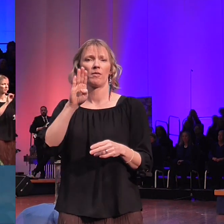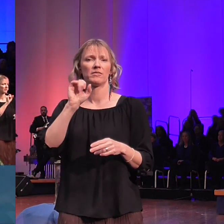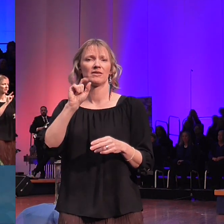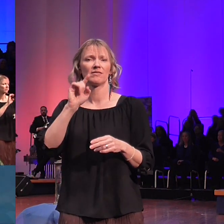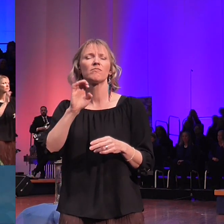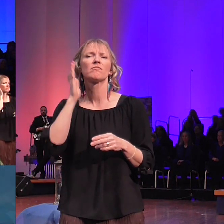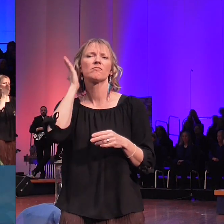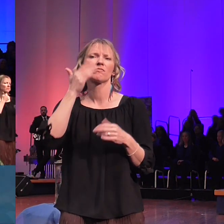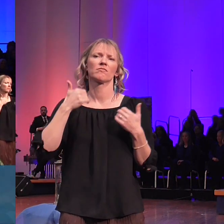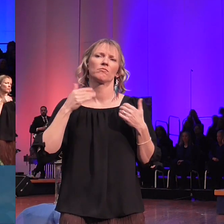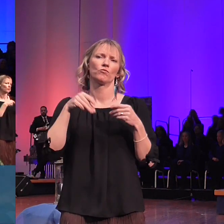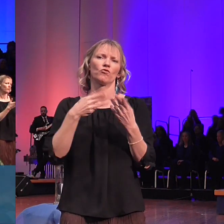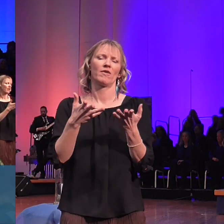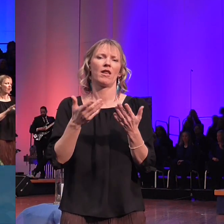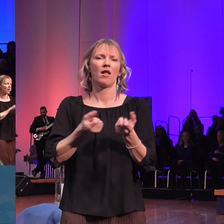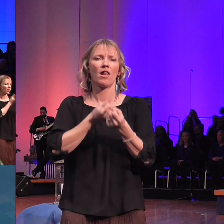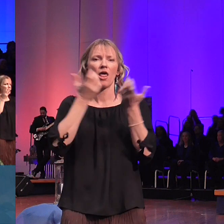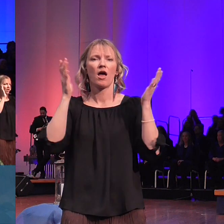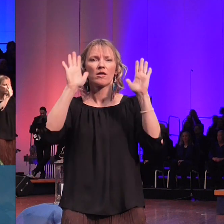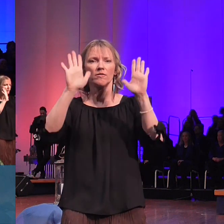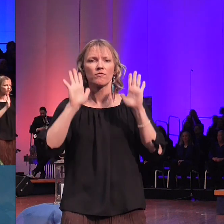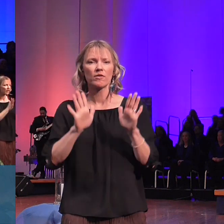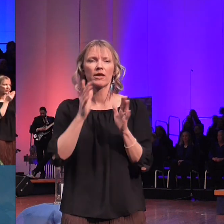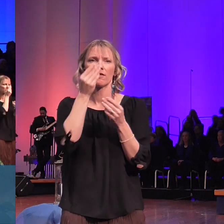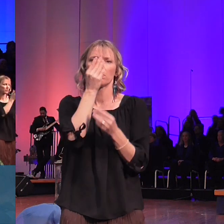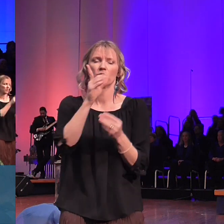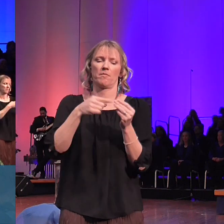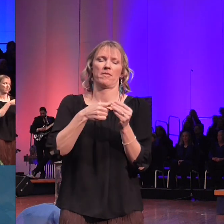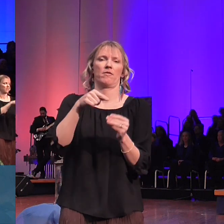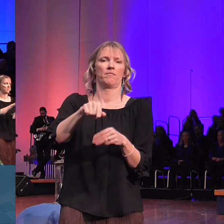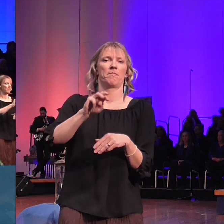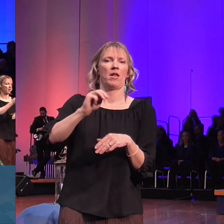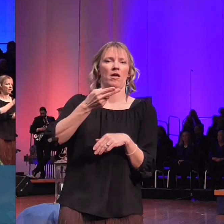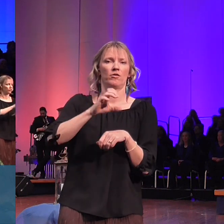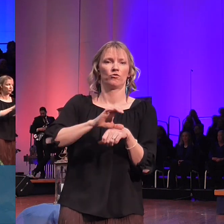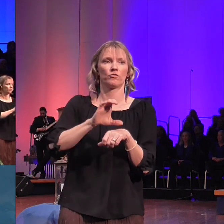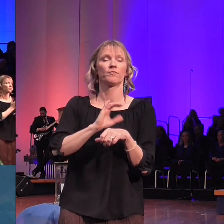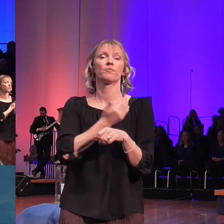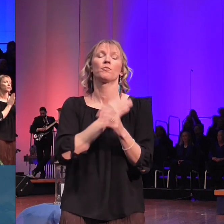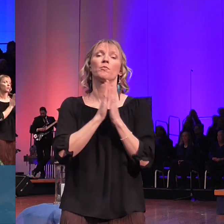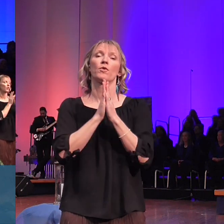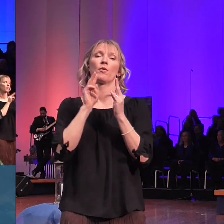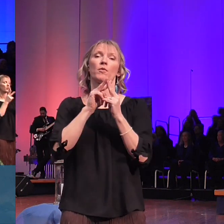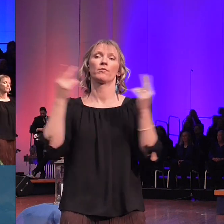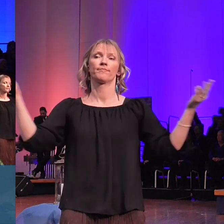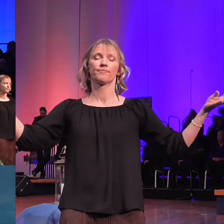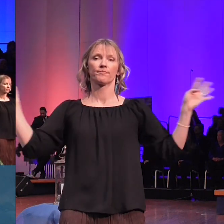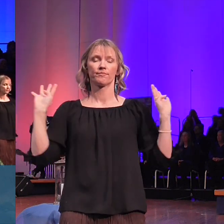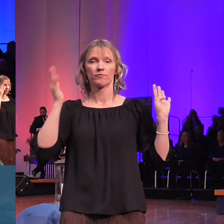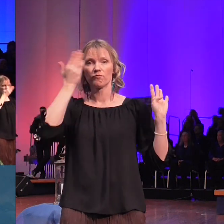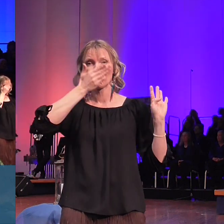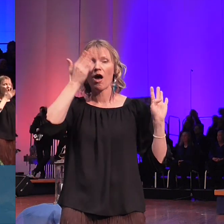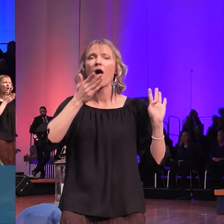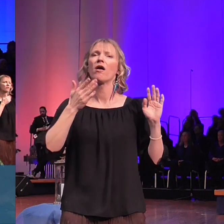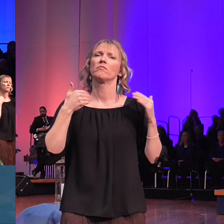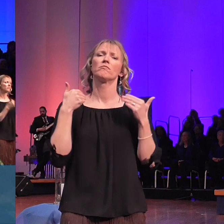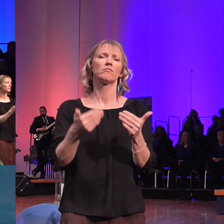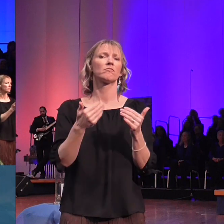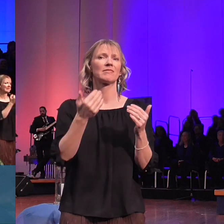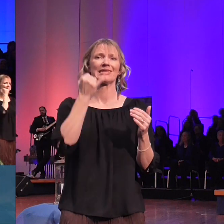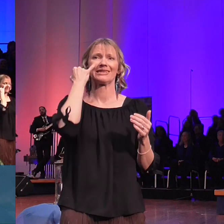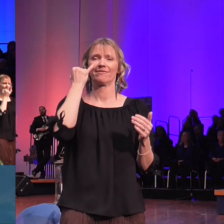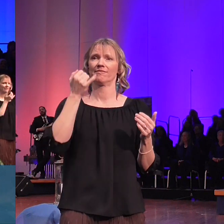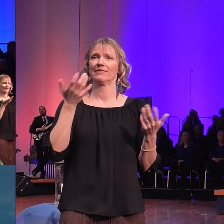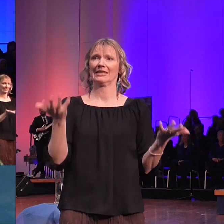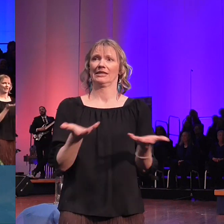you lots of great information on Mile High Church. Our practitioners have come down front. Come down and stop if you're in